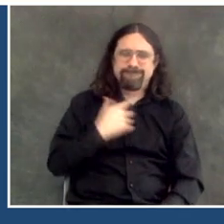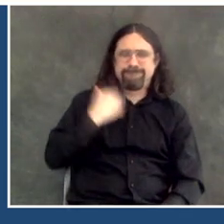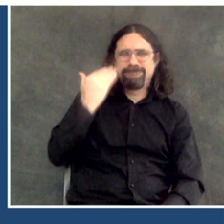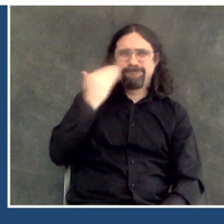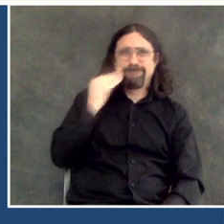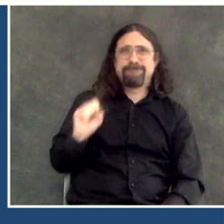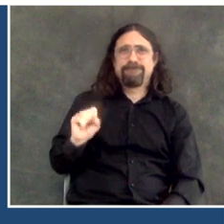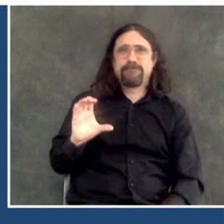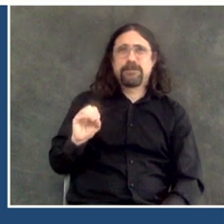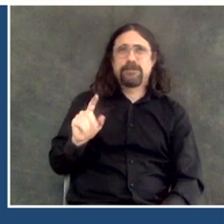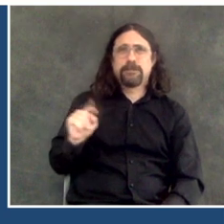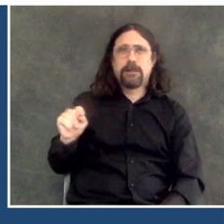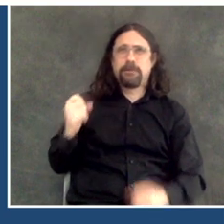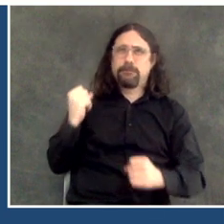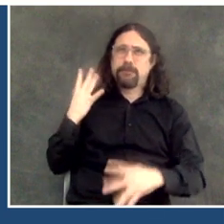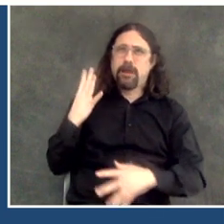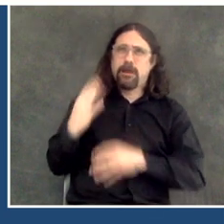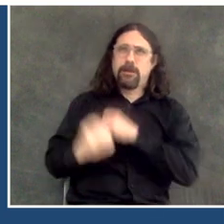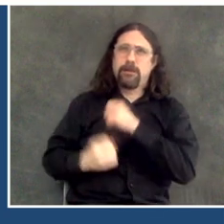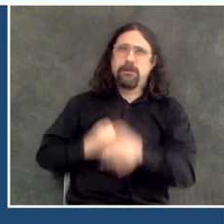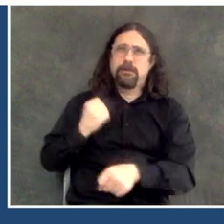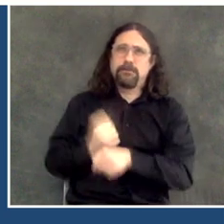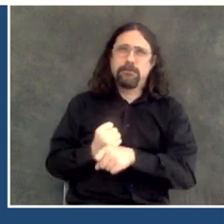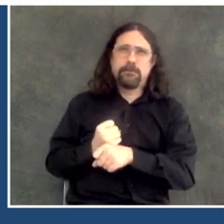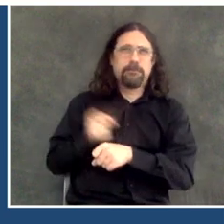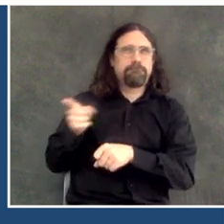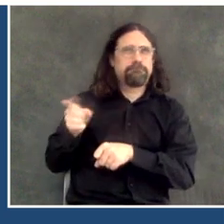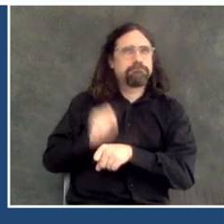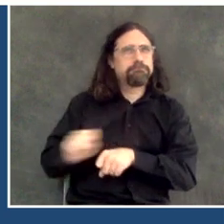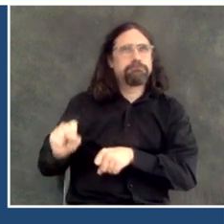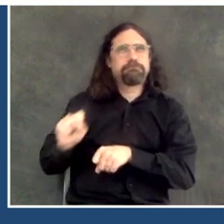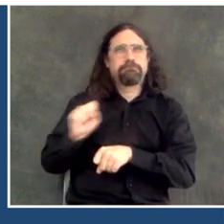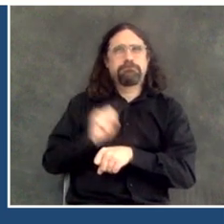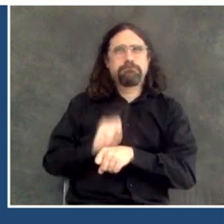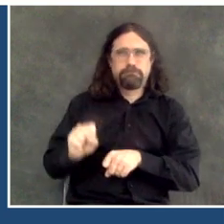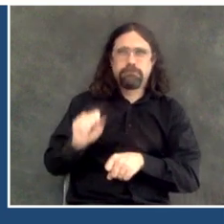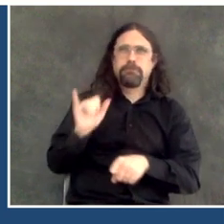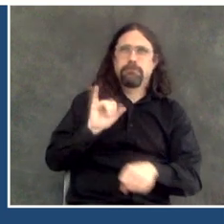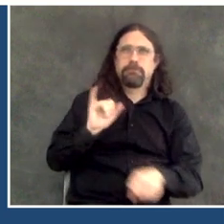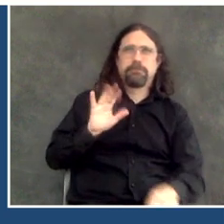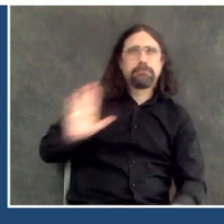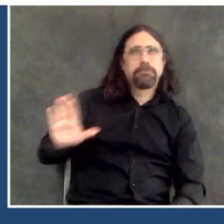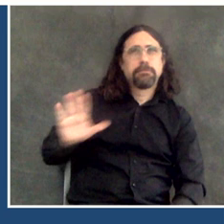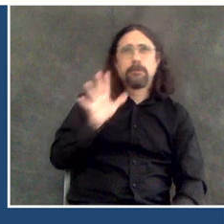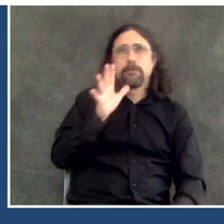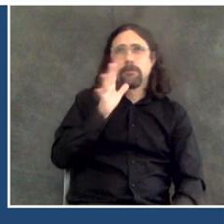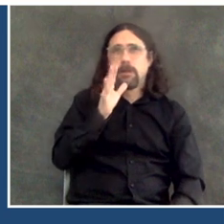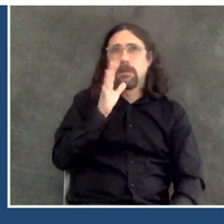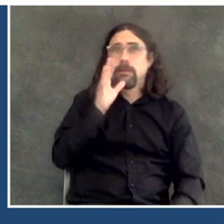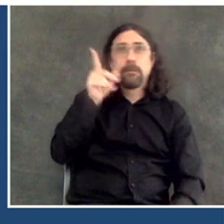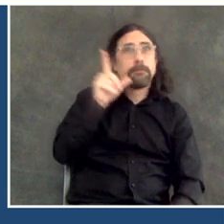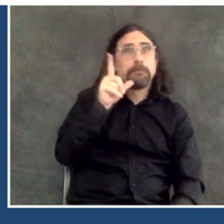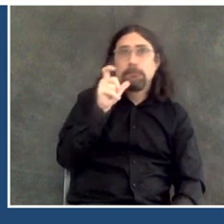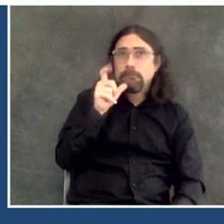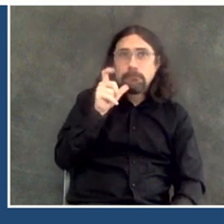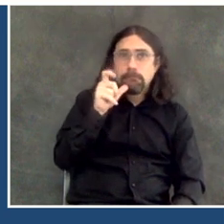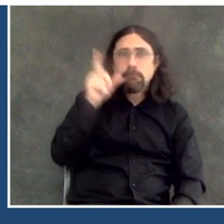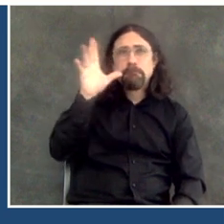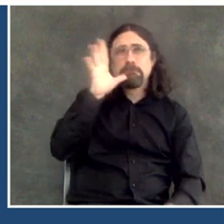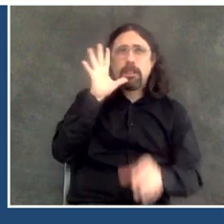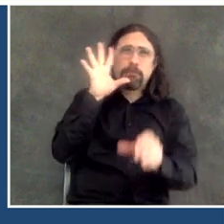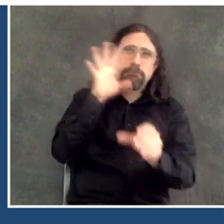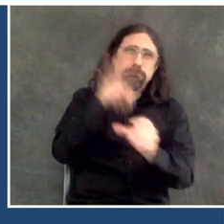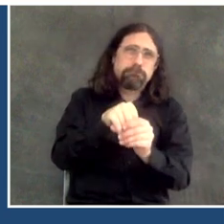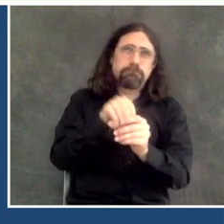much. A trailblazer in public life in this city. New York City council member. A woman who